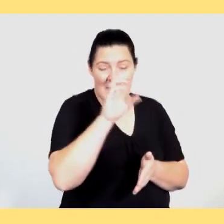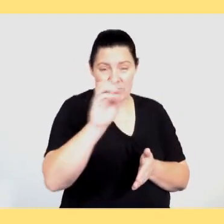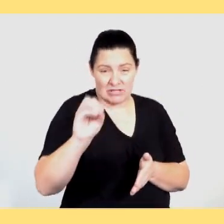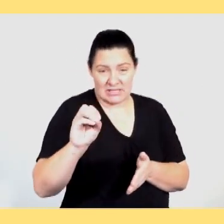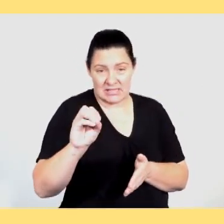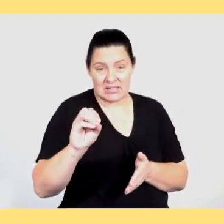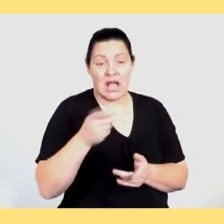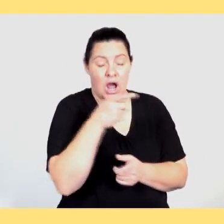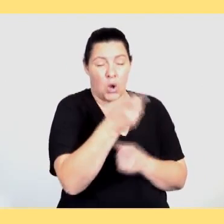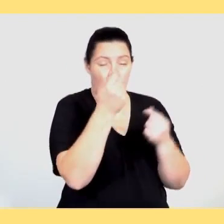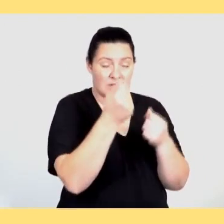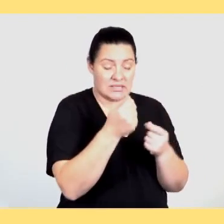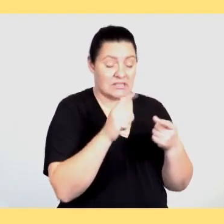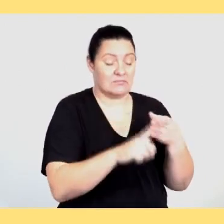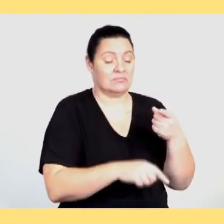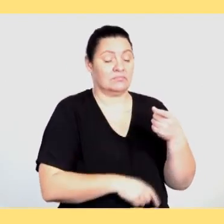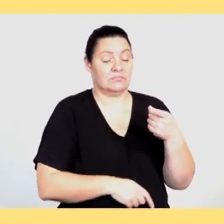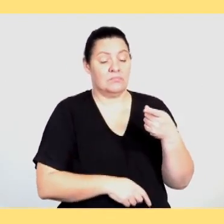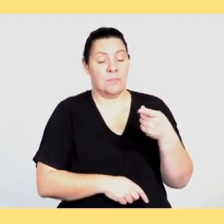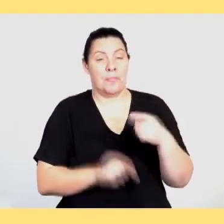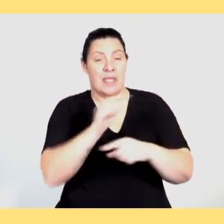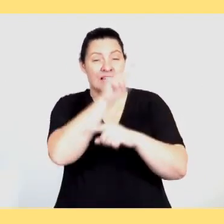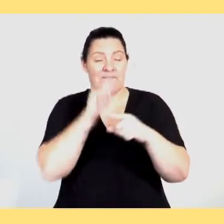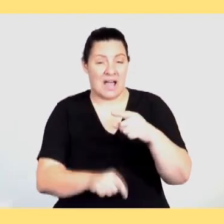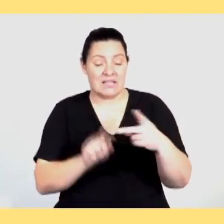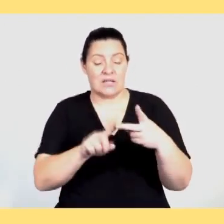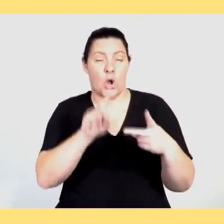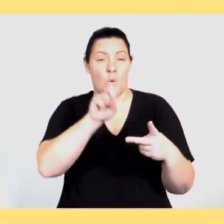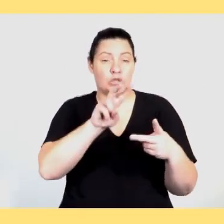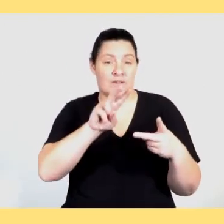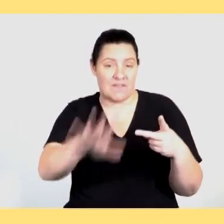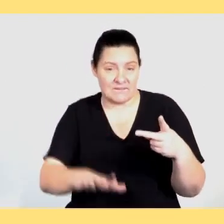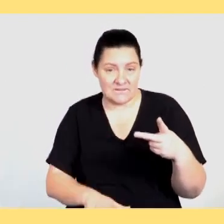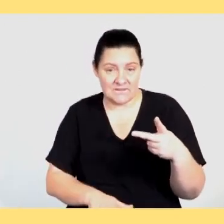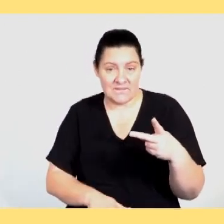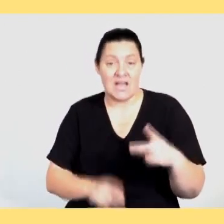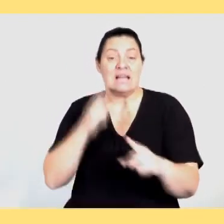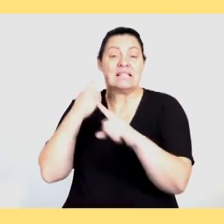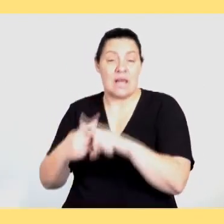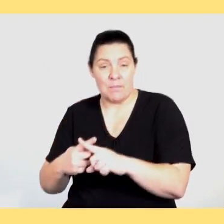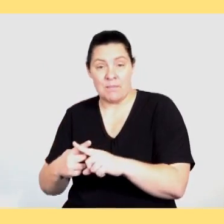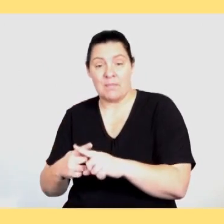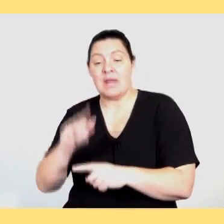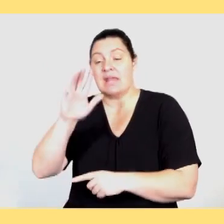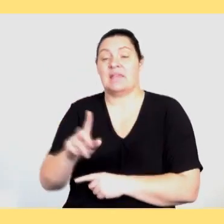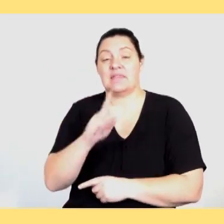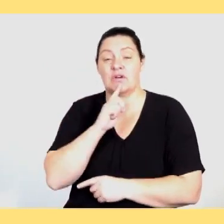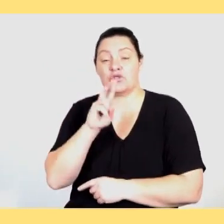100, which is the cost, please say 100, divided by 125, and then you multiply that